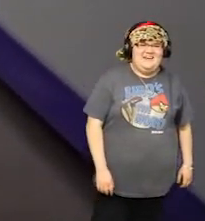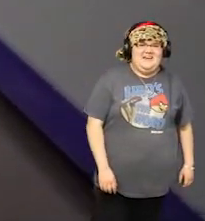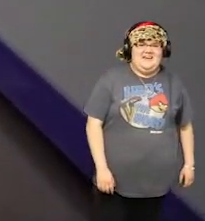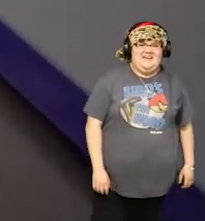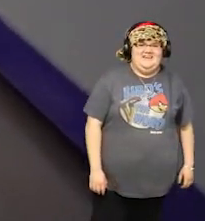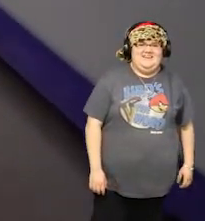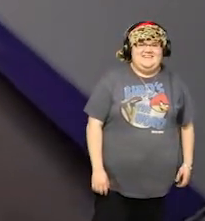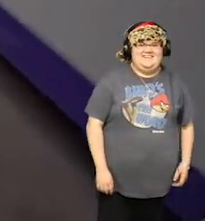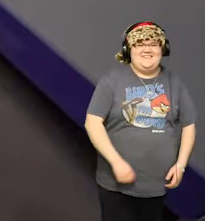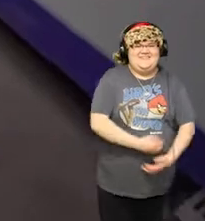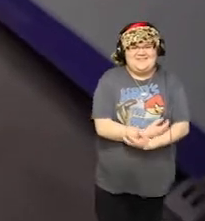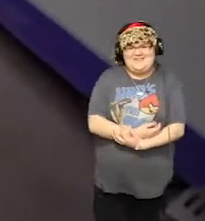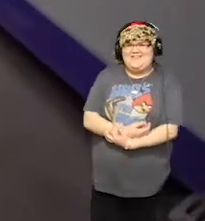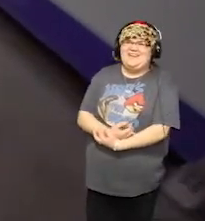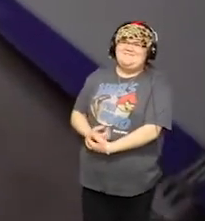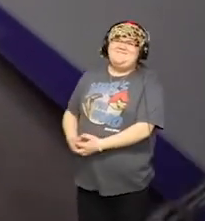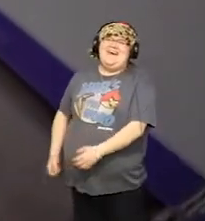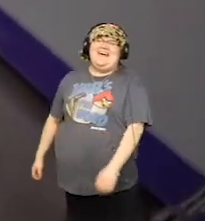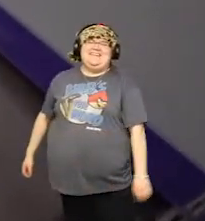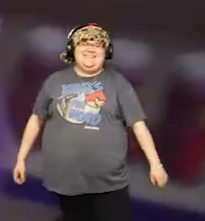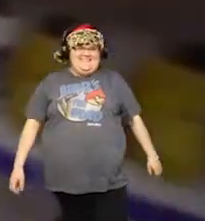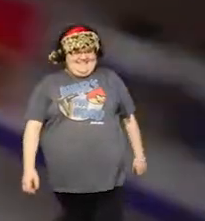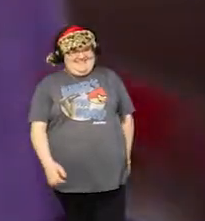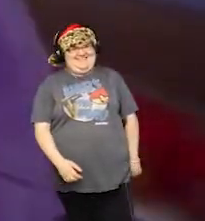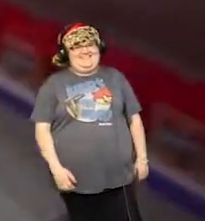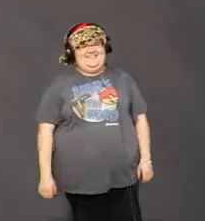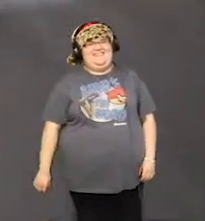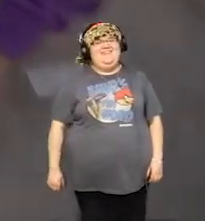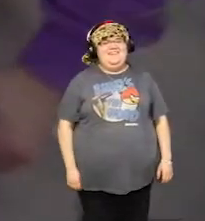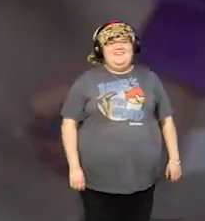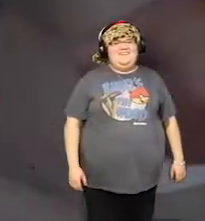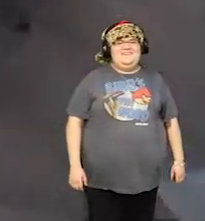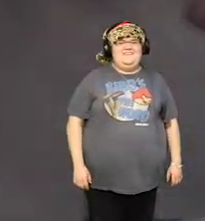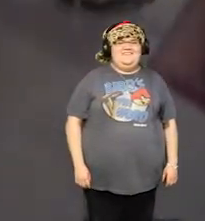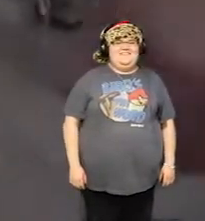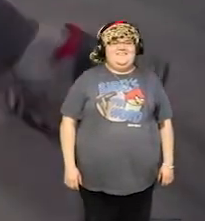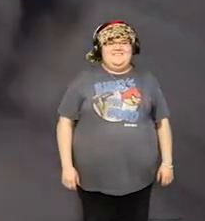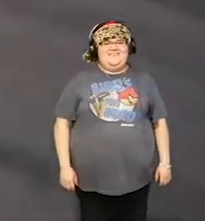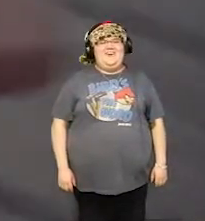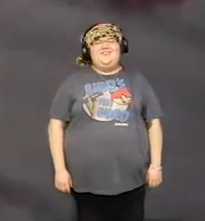You were a sick man, Jamie Swinger. A sick man. What's this?